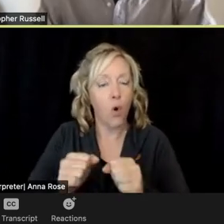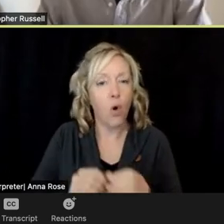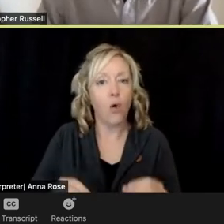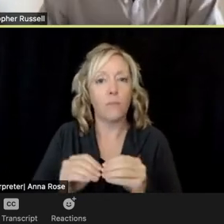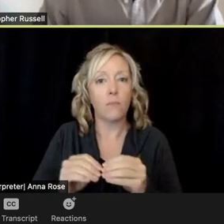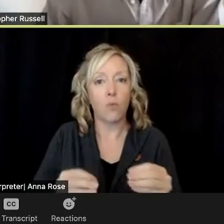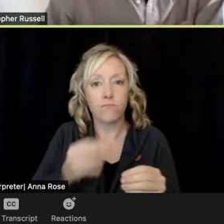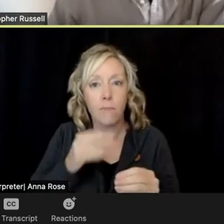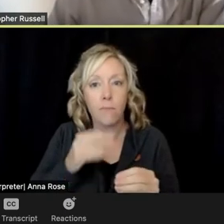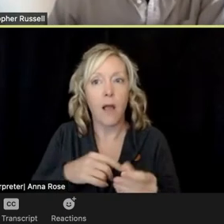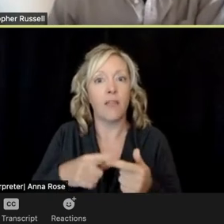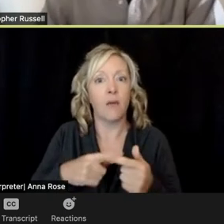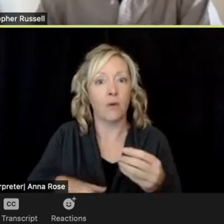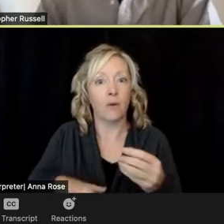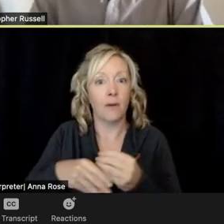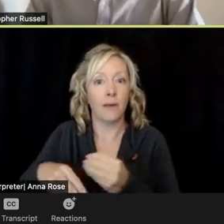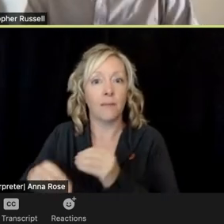doing before.